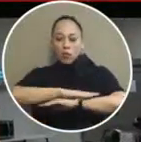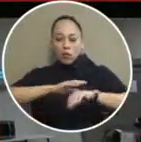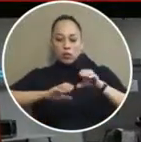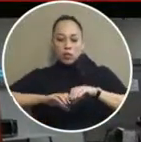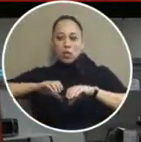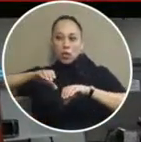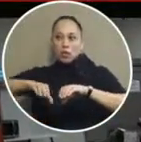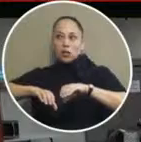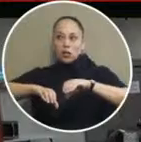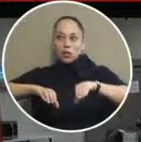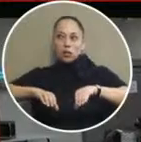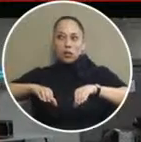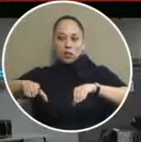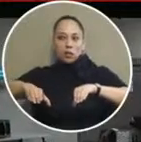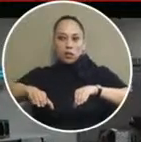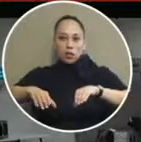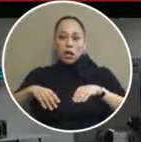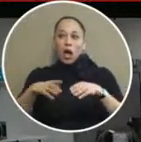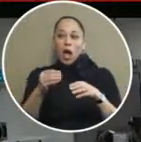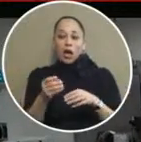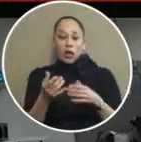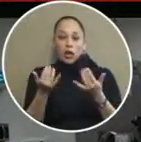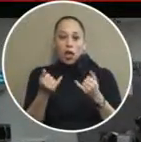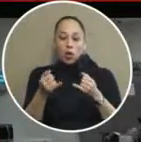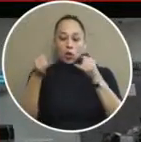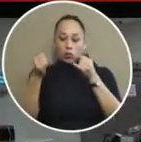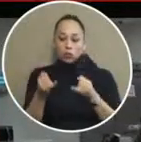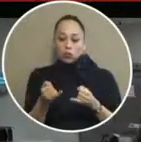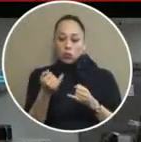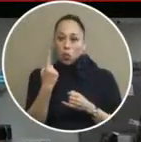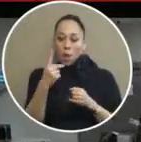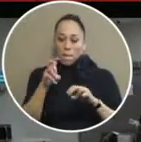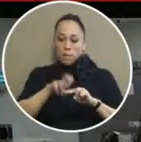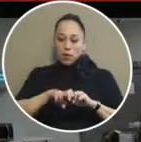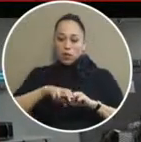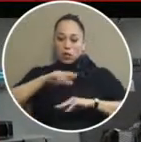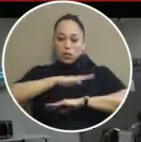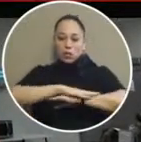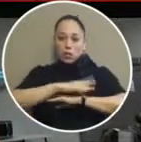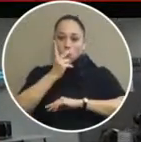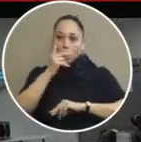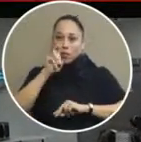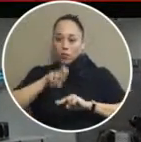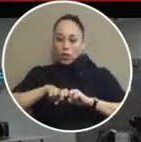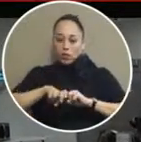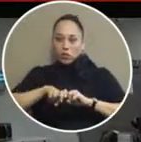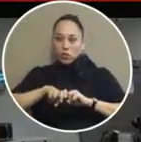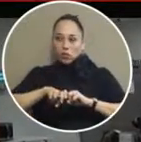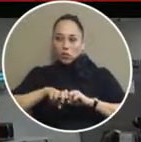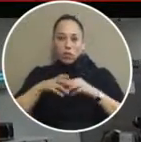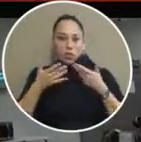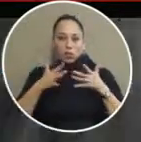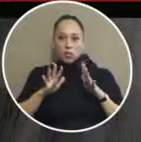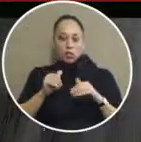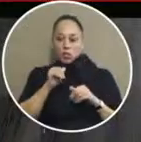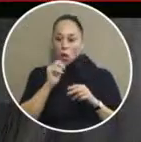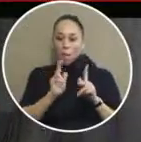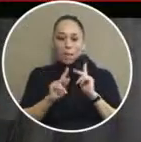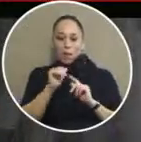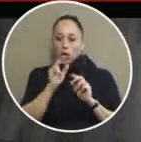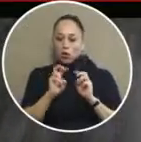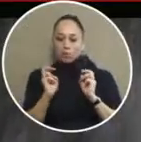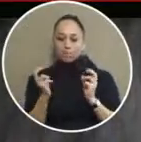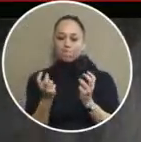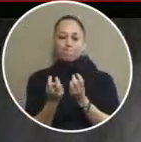separated, and we actually went out and bought individual tables where one person sits at a time, so it's not a group of people that sit together. We